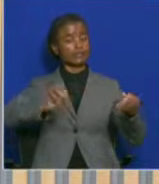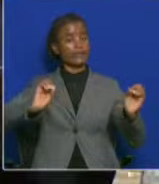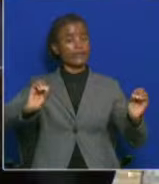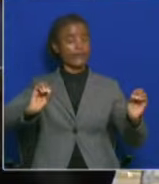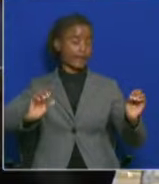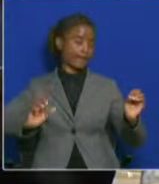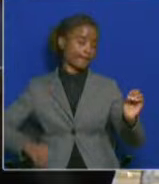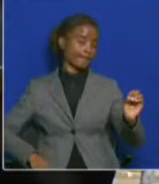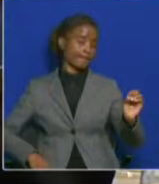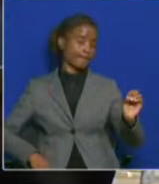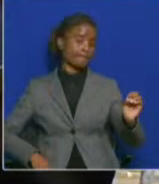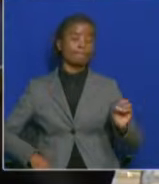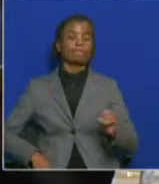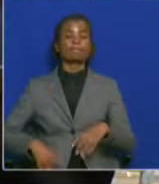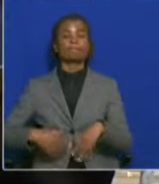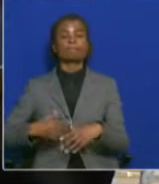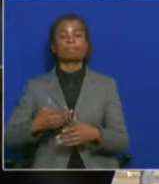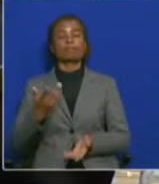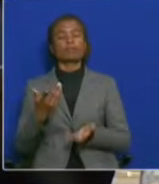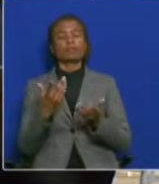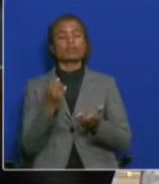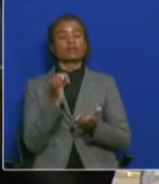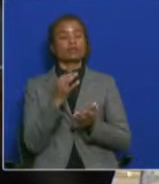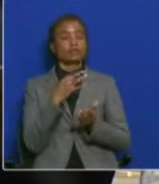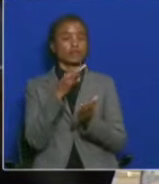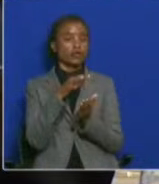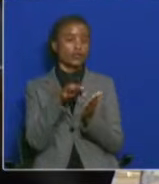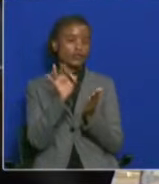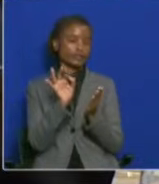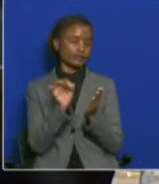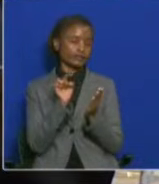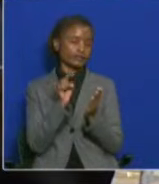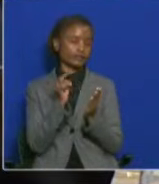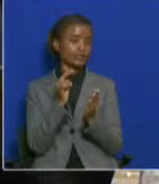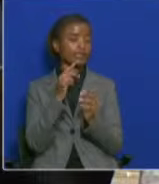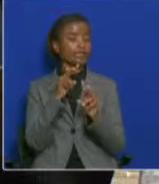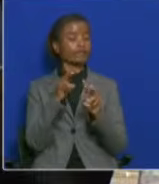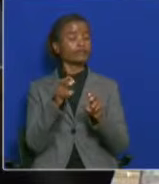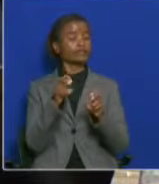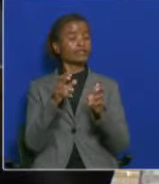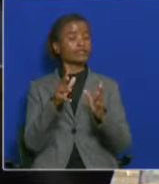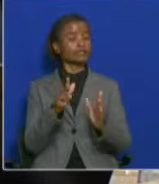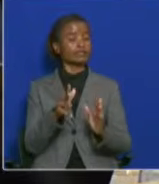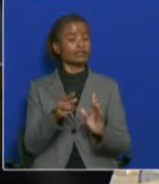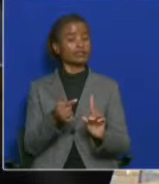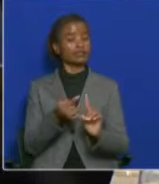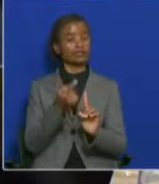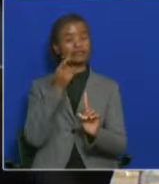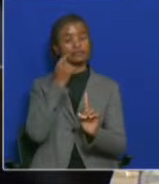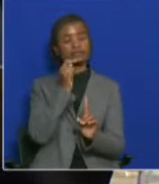I'm correct, it would be our investigator, Mr. Tsepo Nyatlo, who deposed to this.